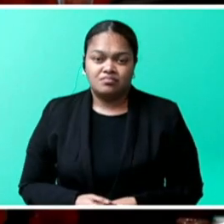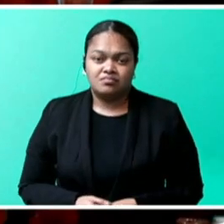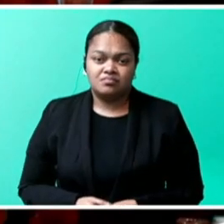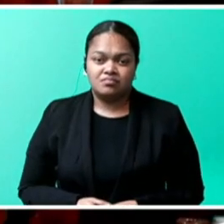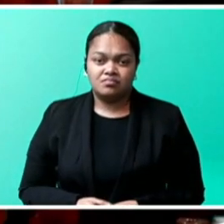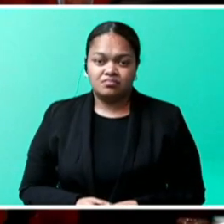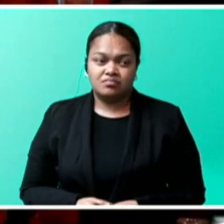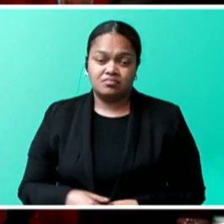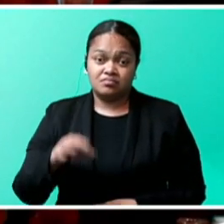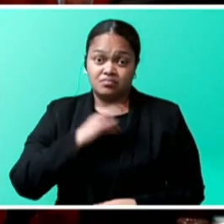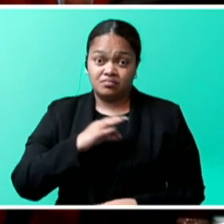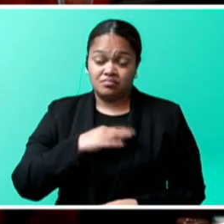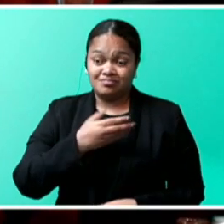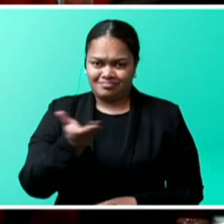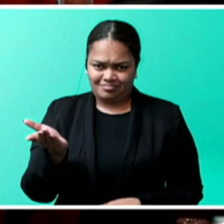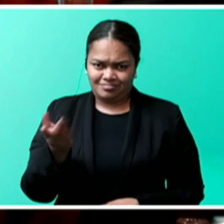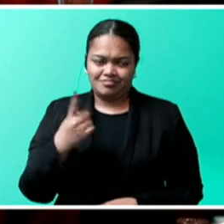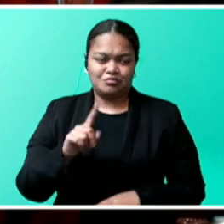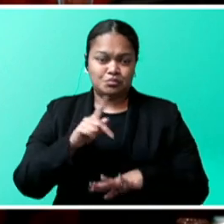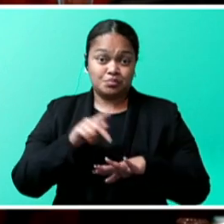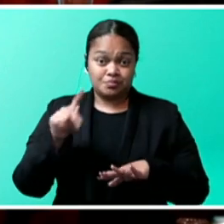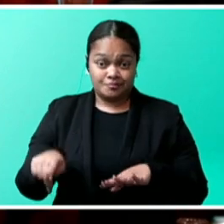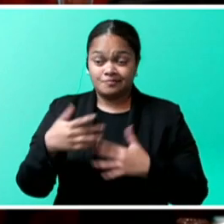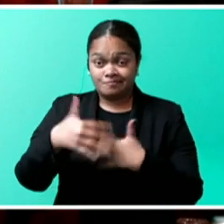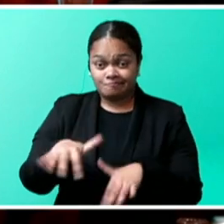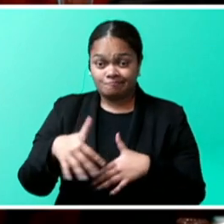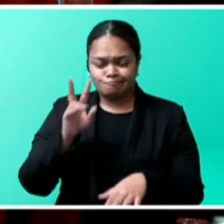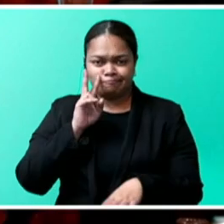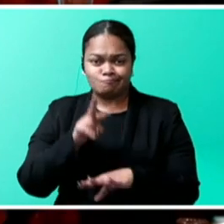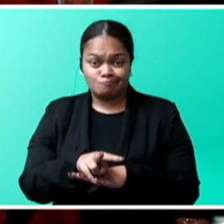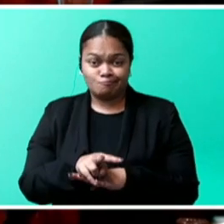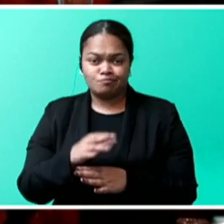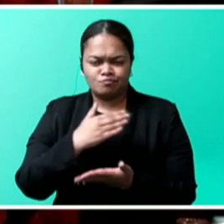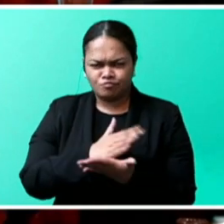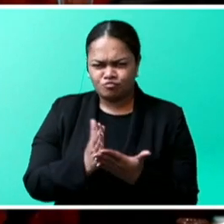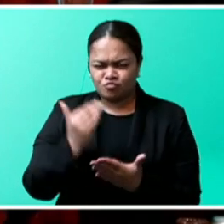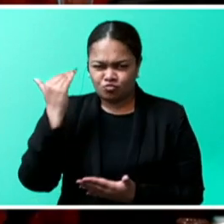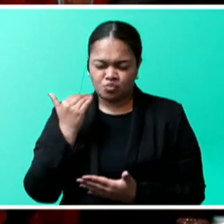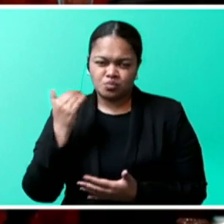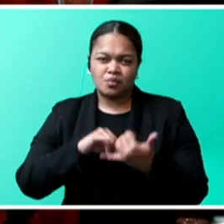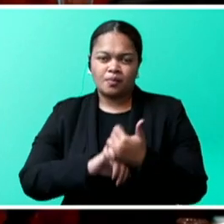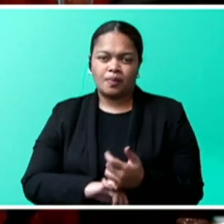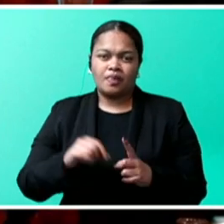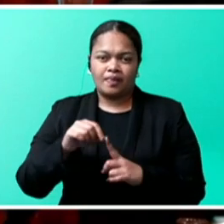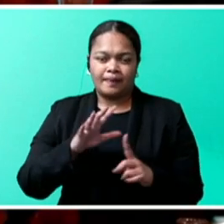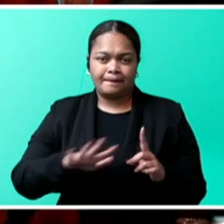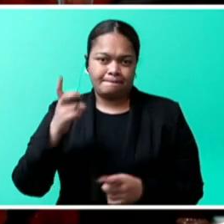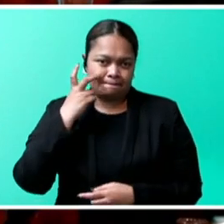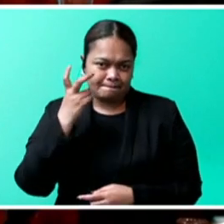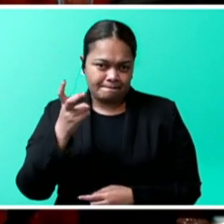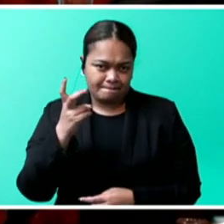for the benefit of the House and the public, let me briefly share what the South Pacific Tourism Exchange, or SPTE,